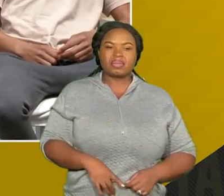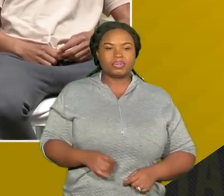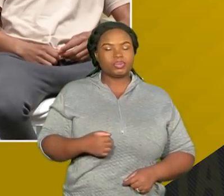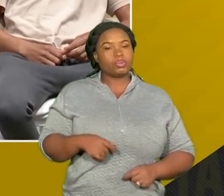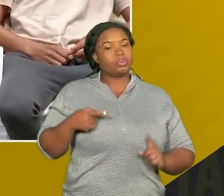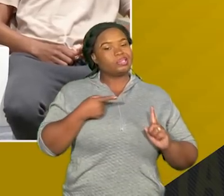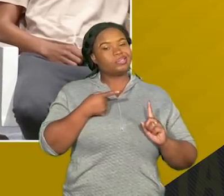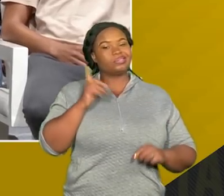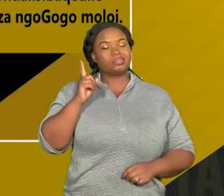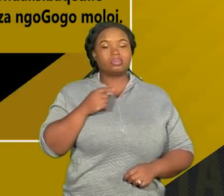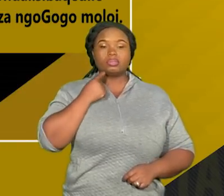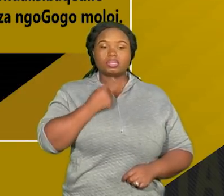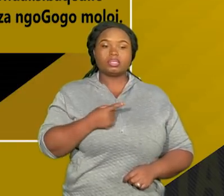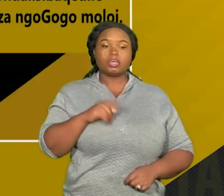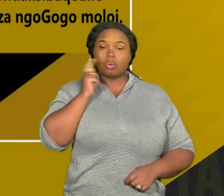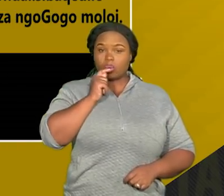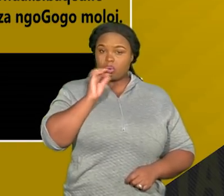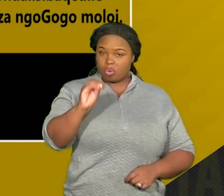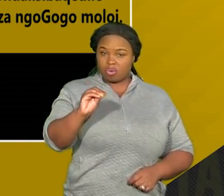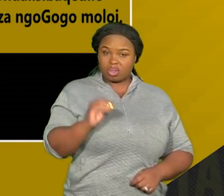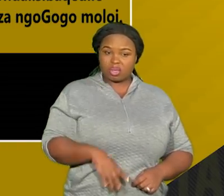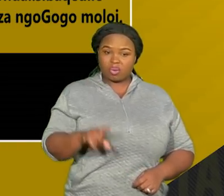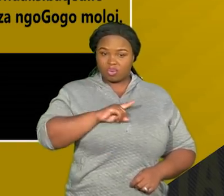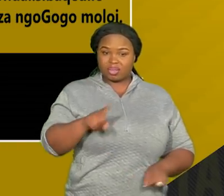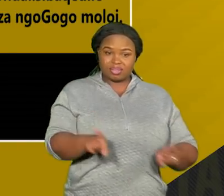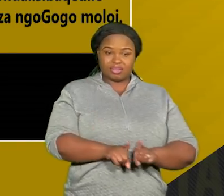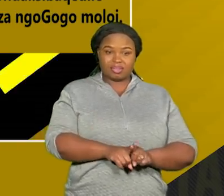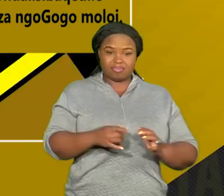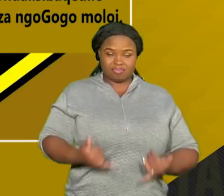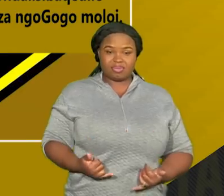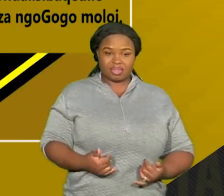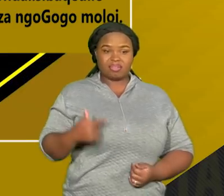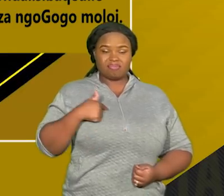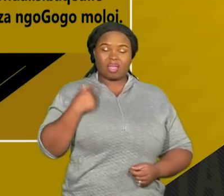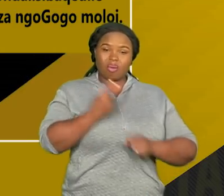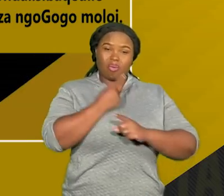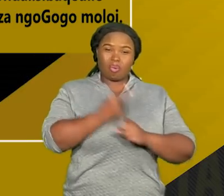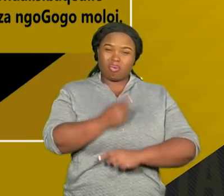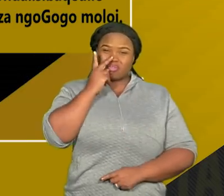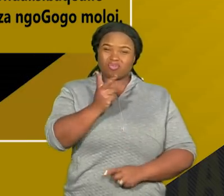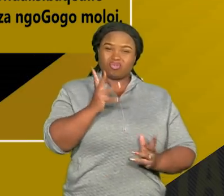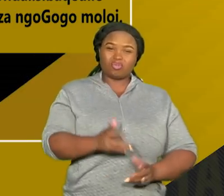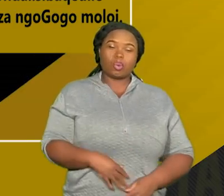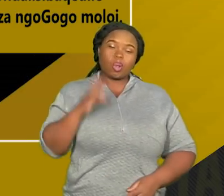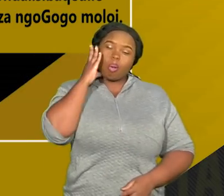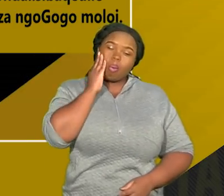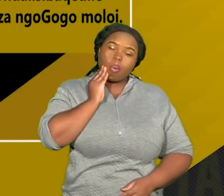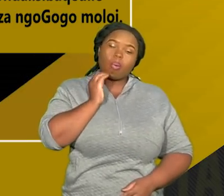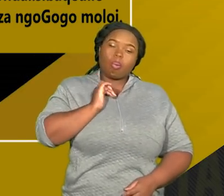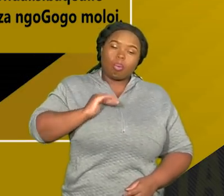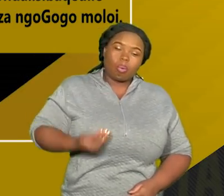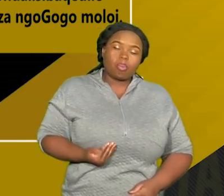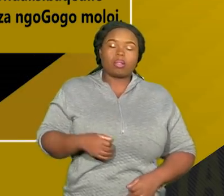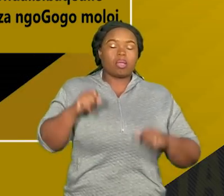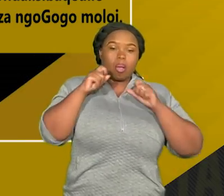ukuthi uNtokozo Mthambo uthini uthi hey ubulo yinto ekhona ngikhuluma nje ngento engihlala ngiyibona isalukazi